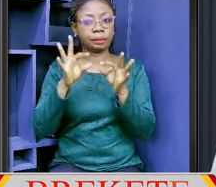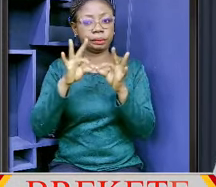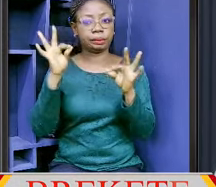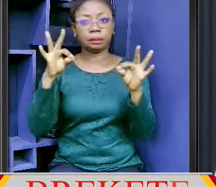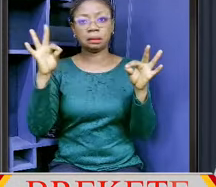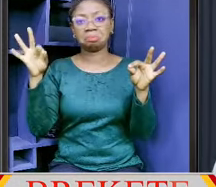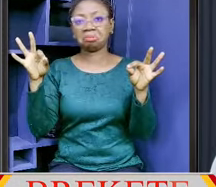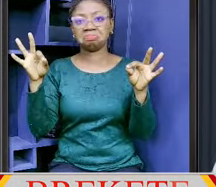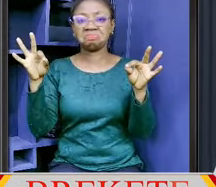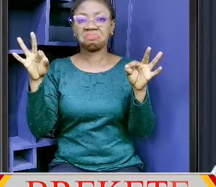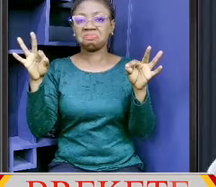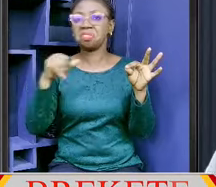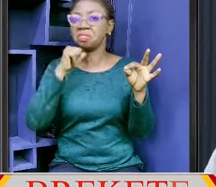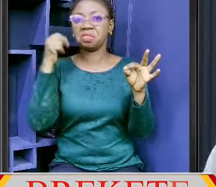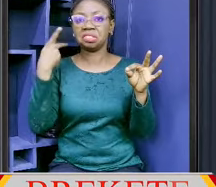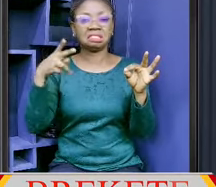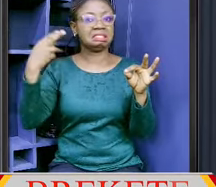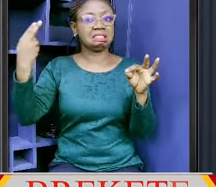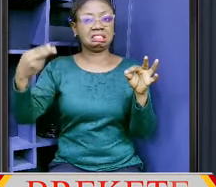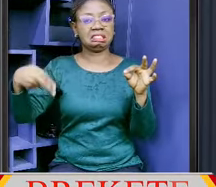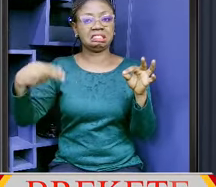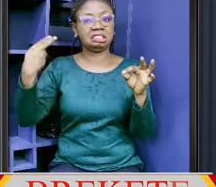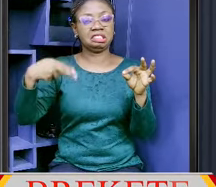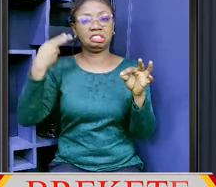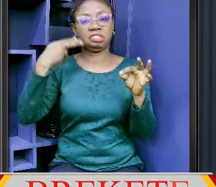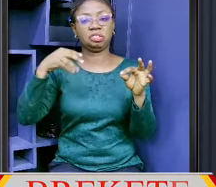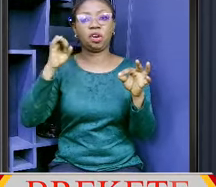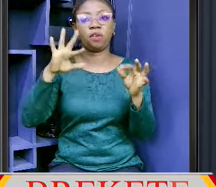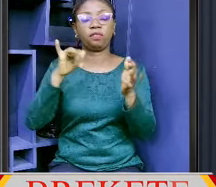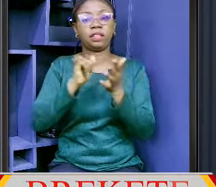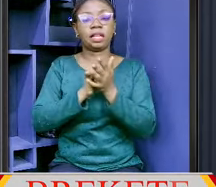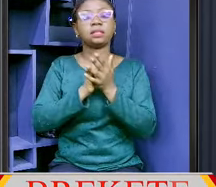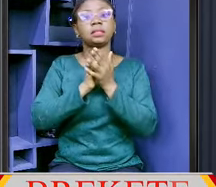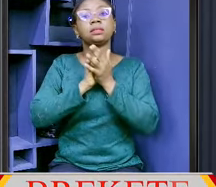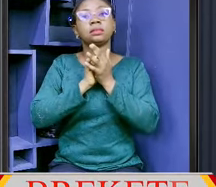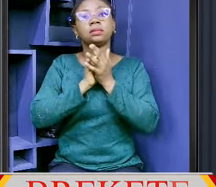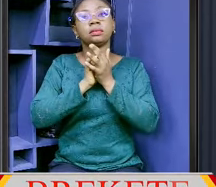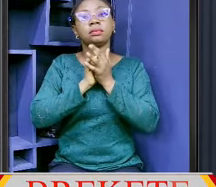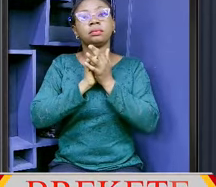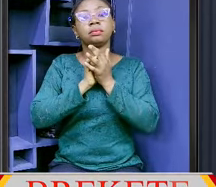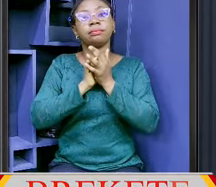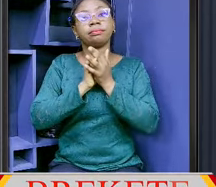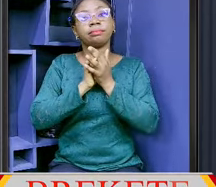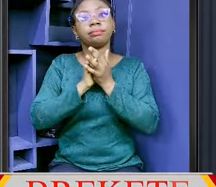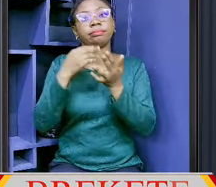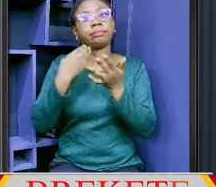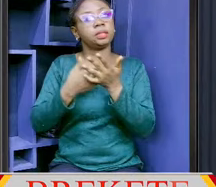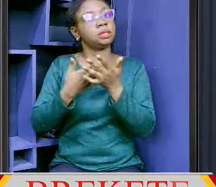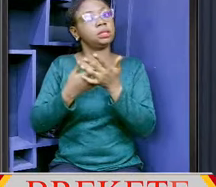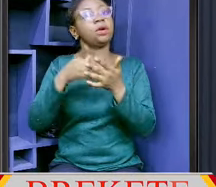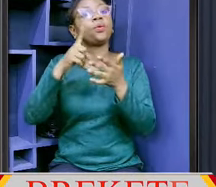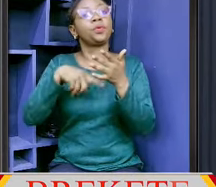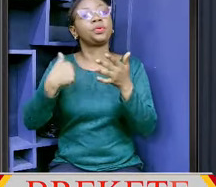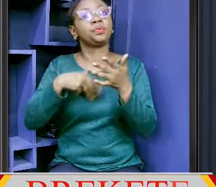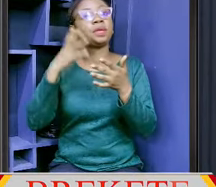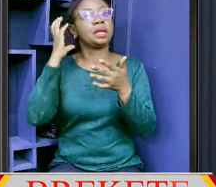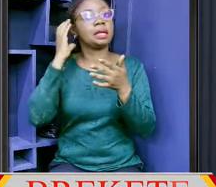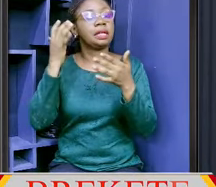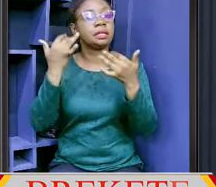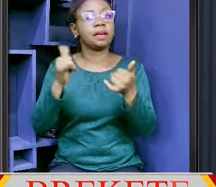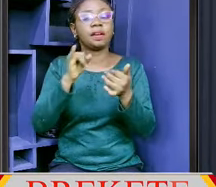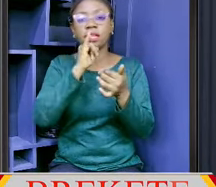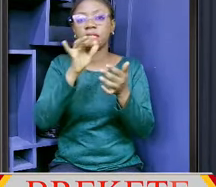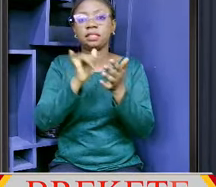of that transaction. They don't wipe the transaction history. Waiting with the here now, be say, then they try